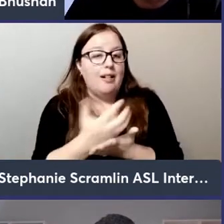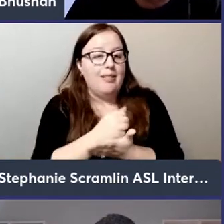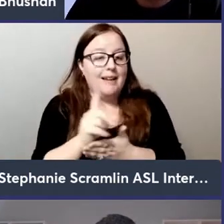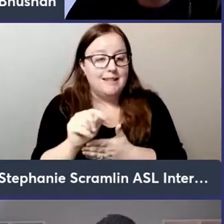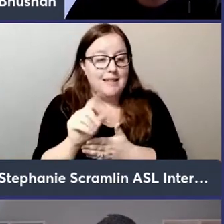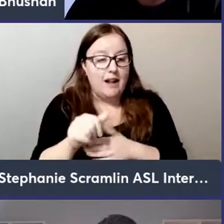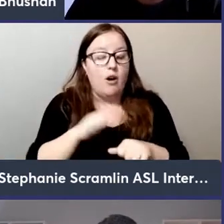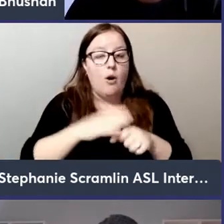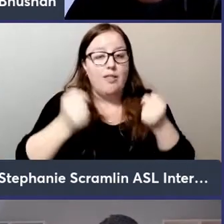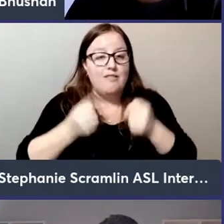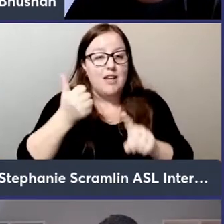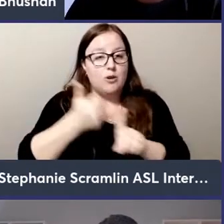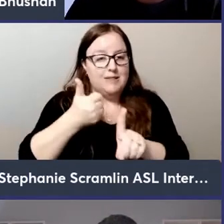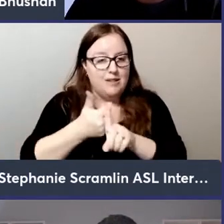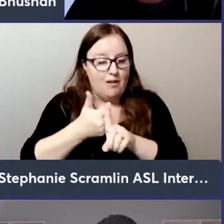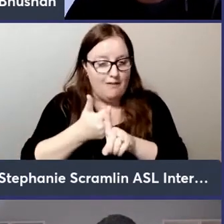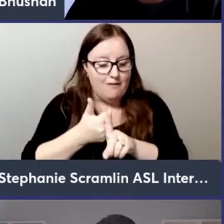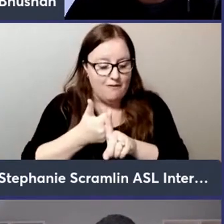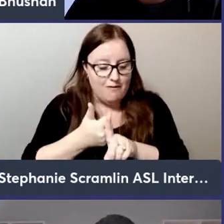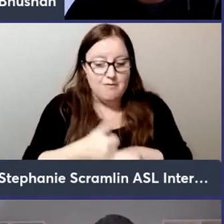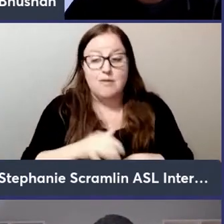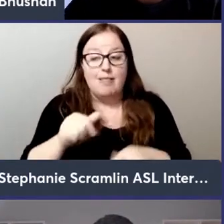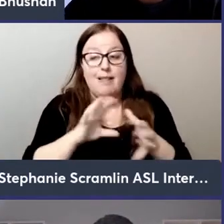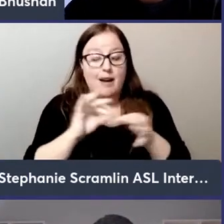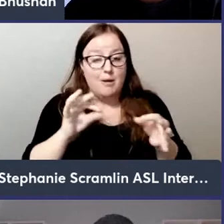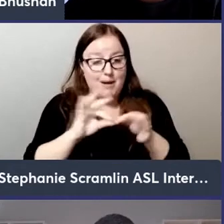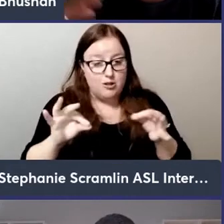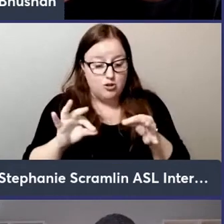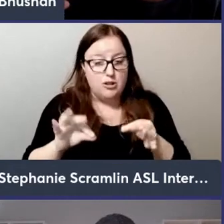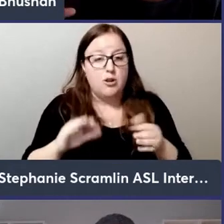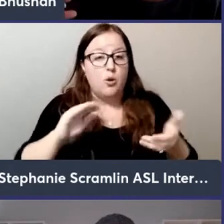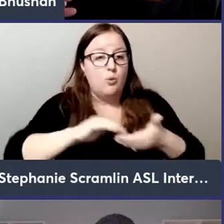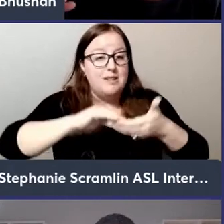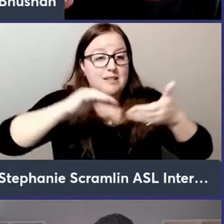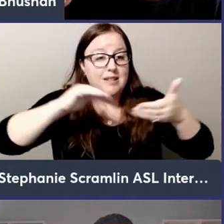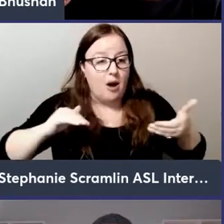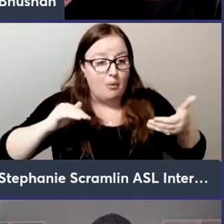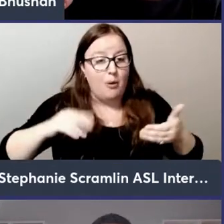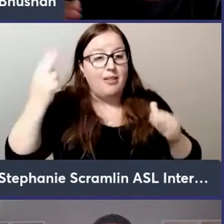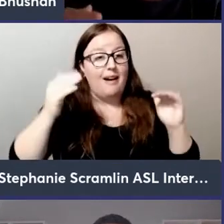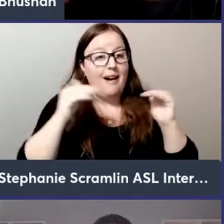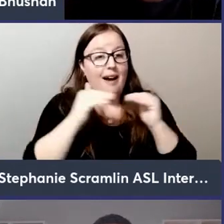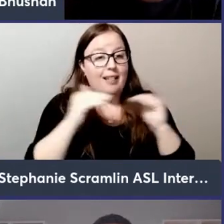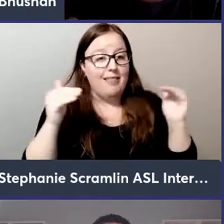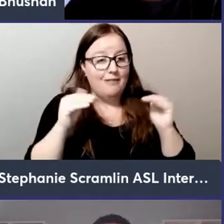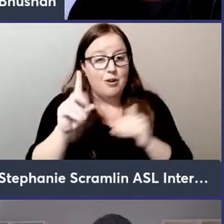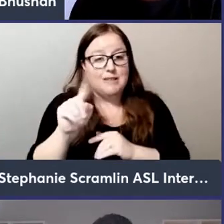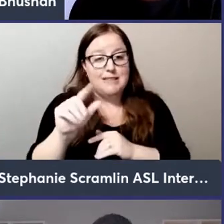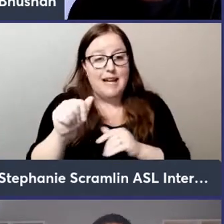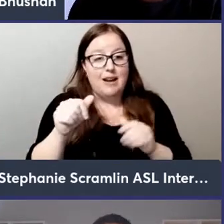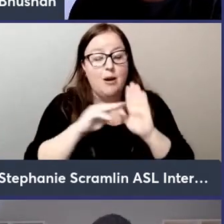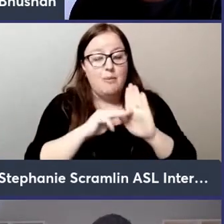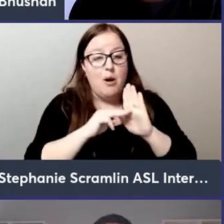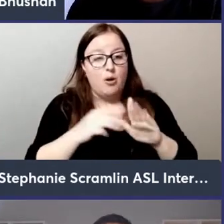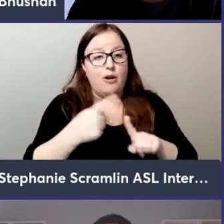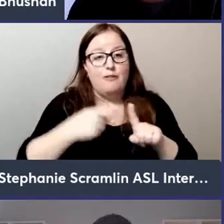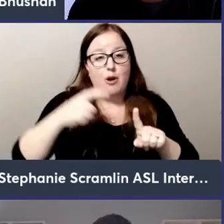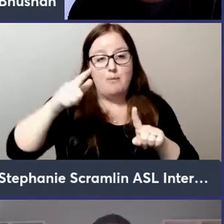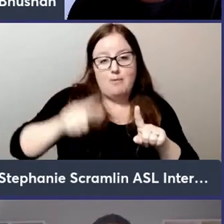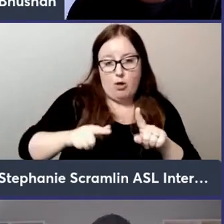vehicle itself. So as I mentioned, we decouple the high-level data model from the